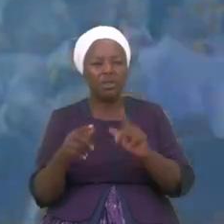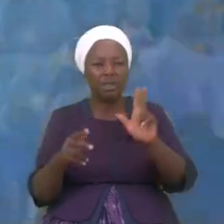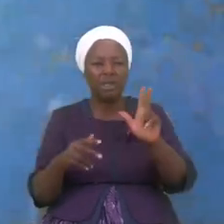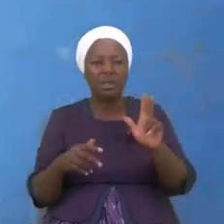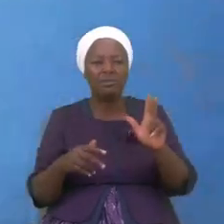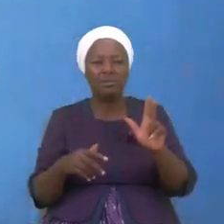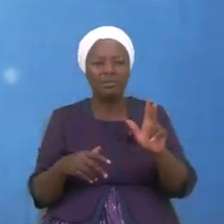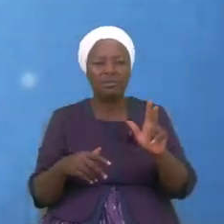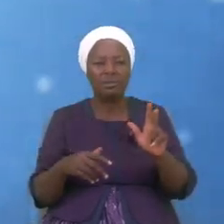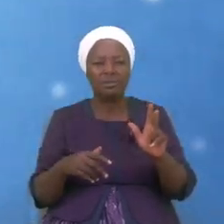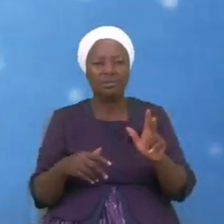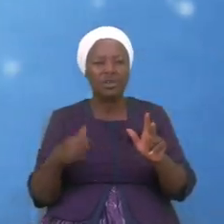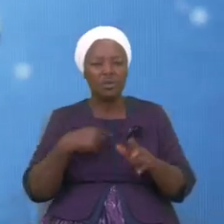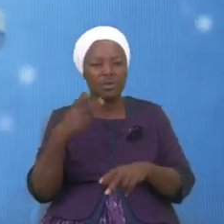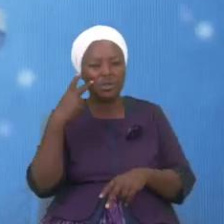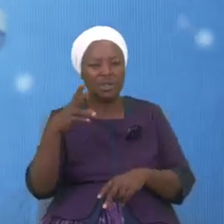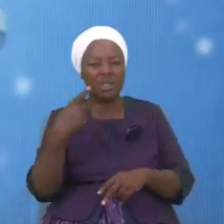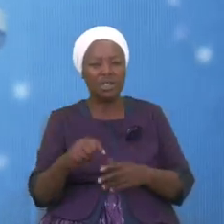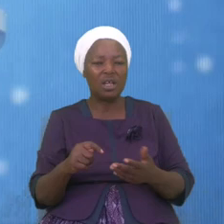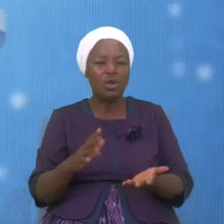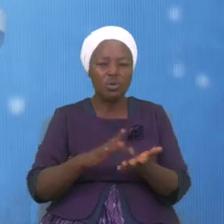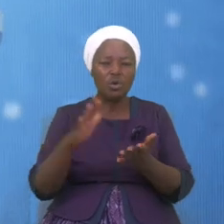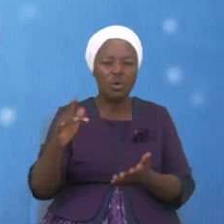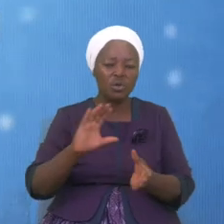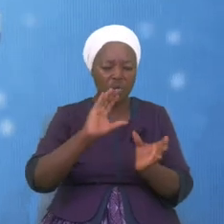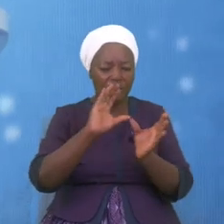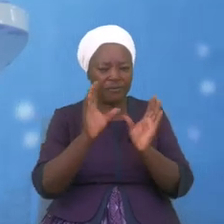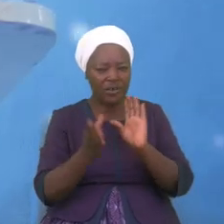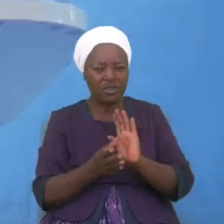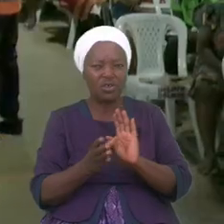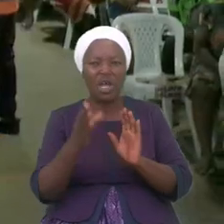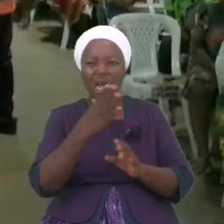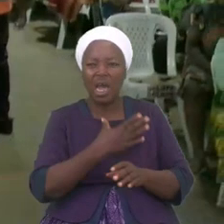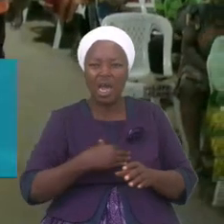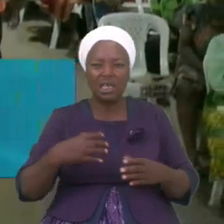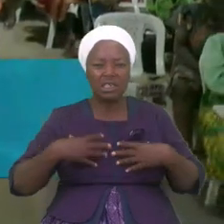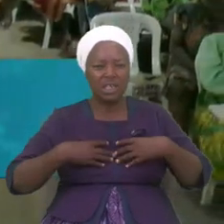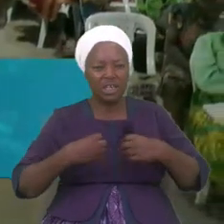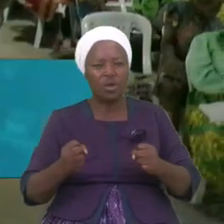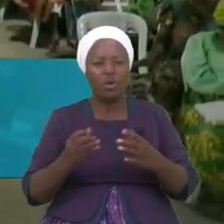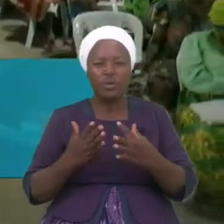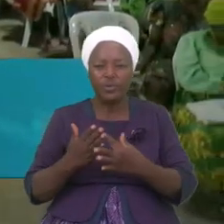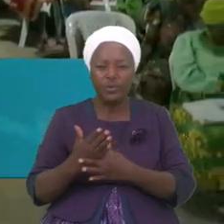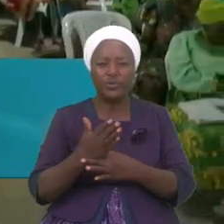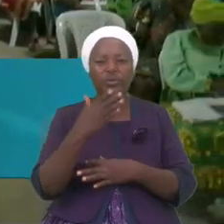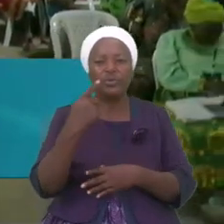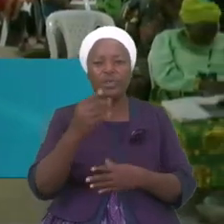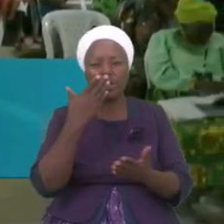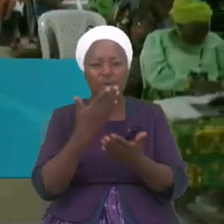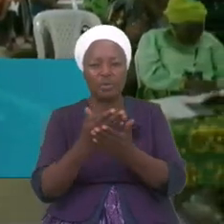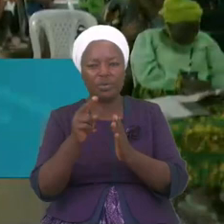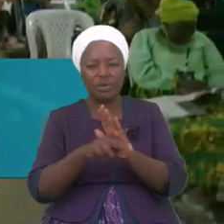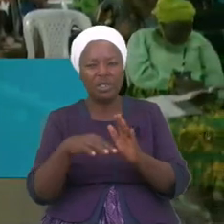Point number three. We're looking at the glorious conversion and cure through the goodness of